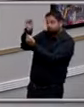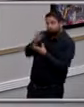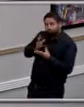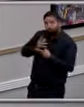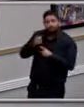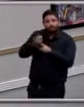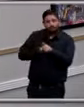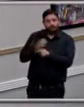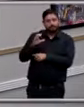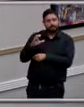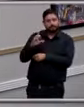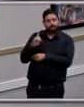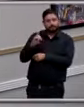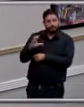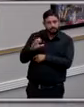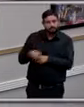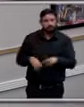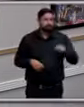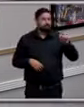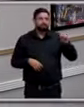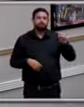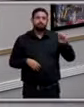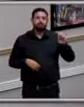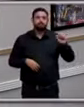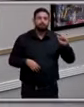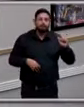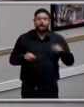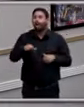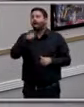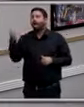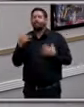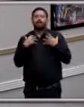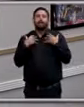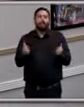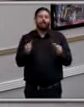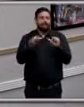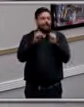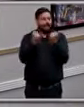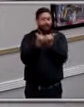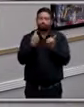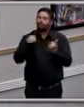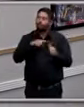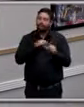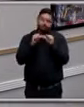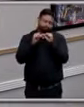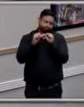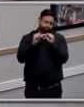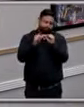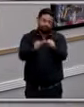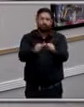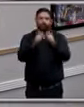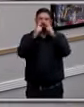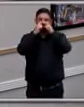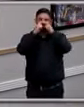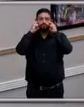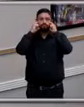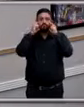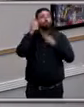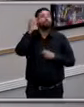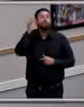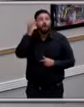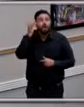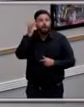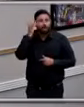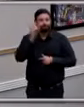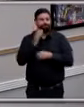from CDC, from TA, and other health agencies, we will continue to wear our masks in an effort to make sure